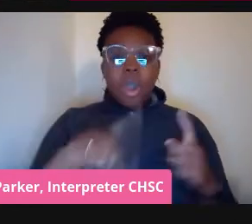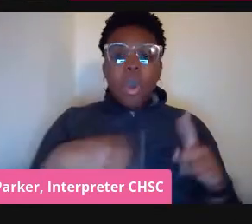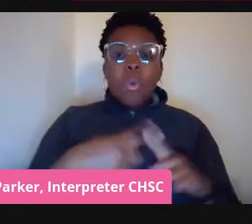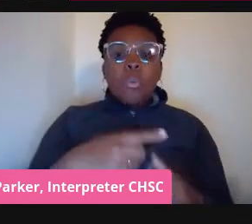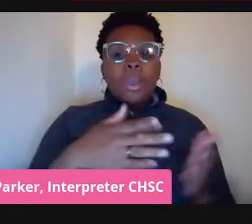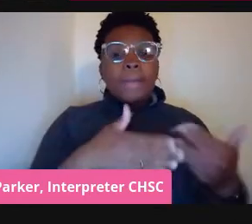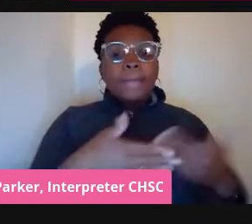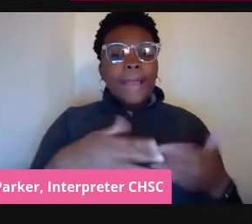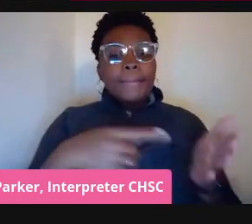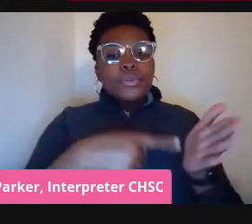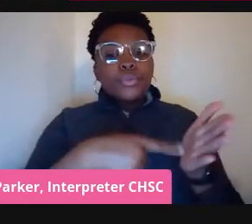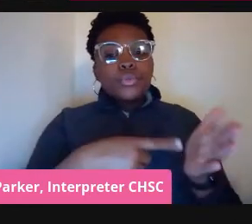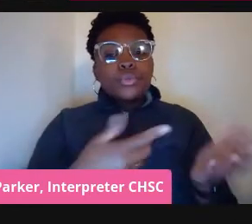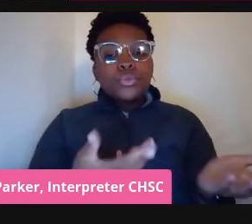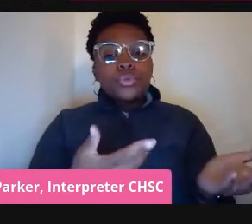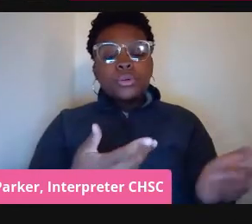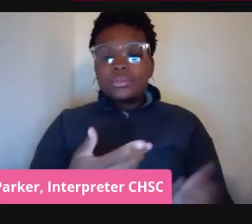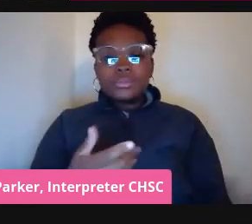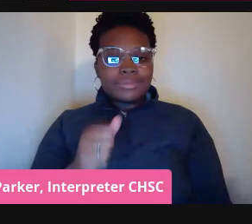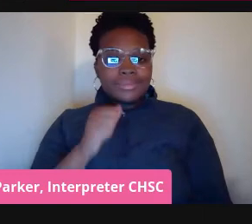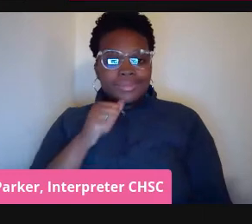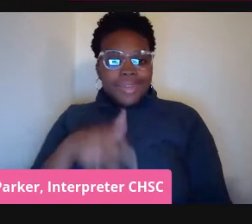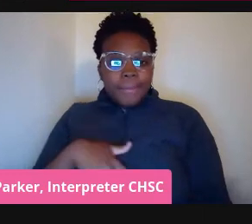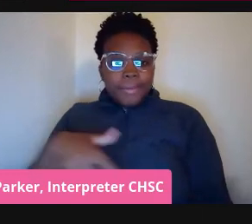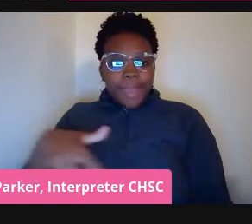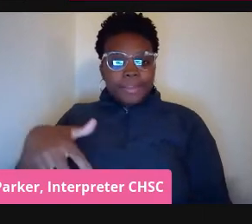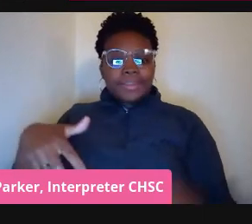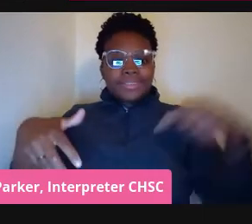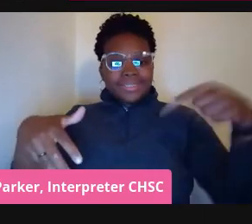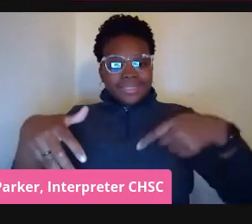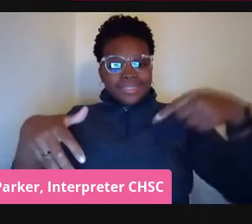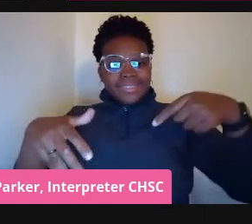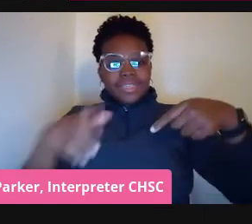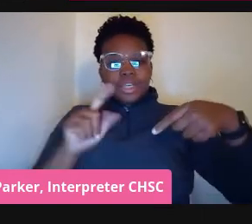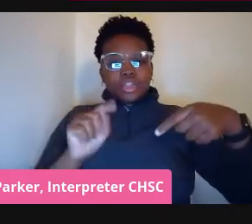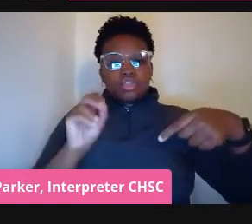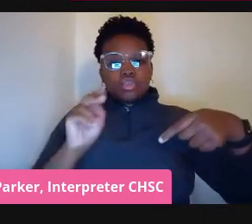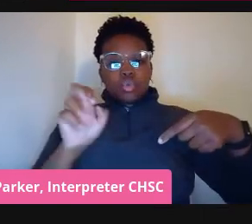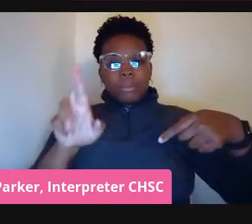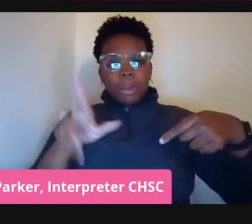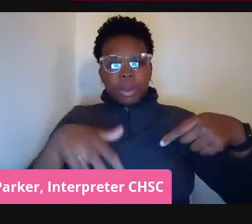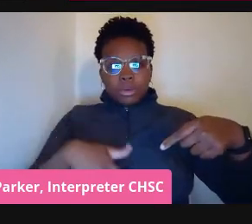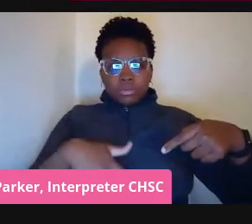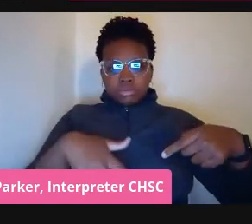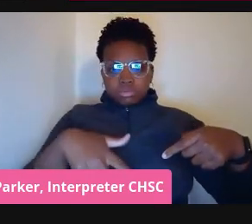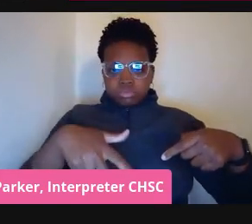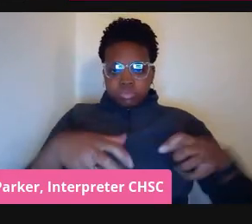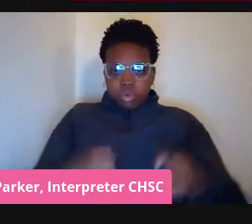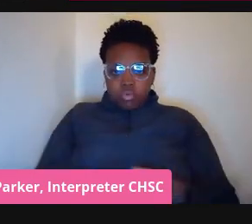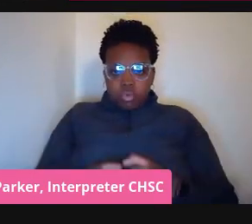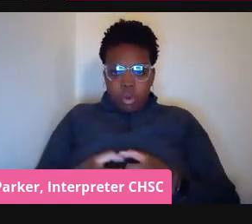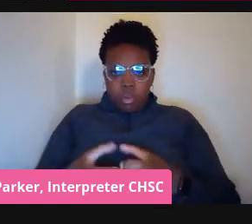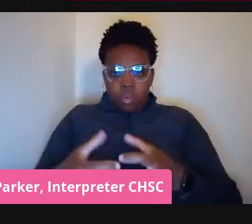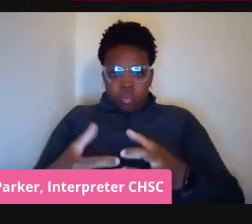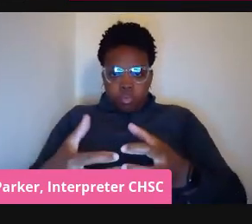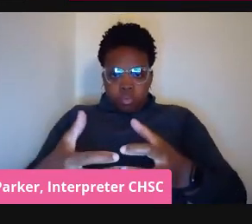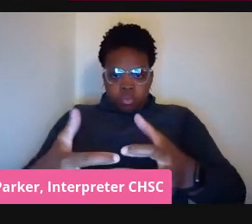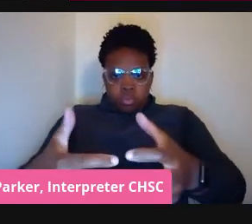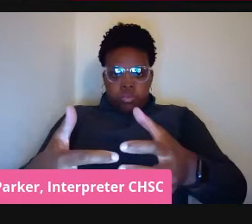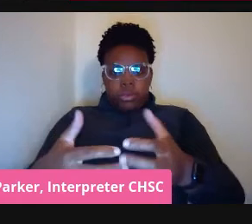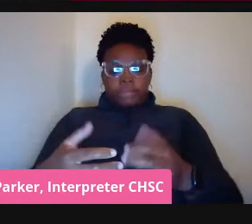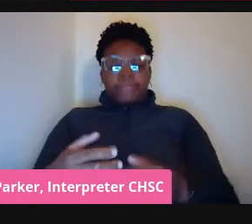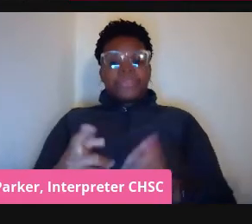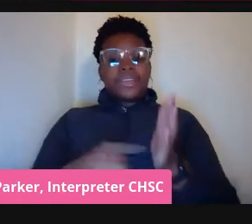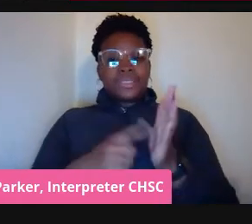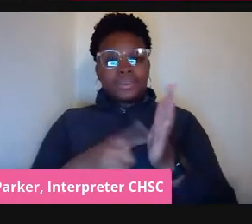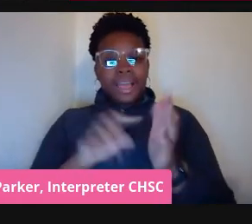due? They're not pregnant. It's a fibroid tumor that's protruding out from their stomach. And sometimes you can touch